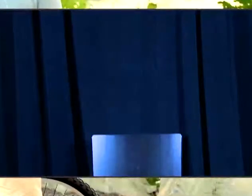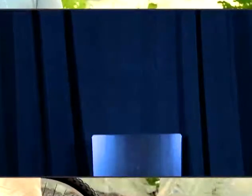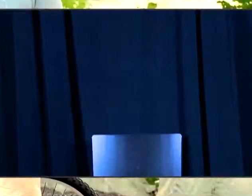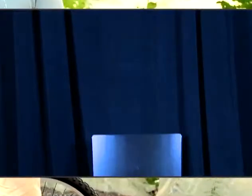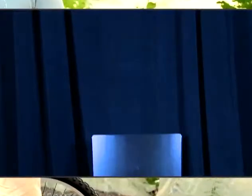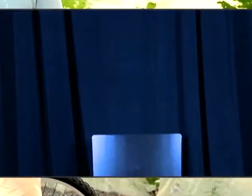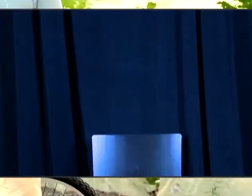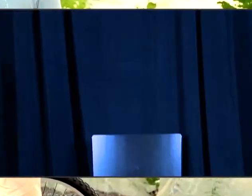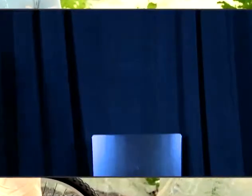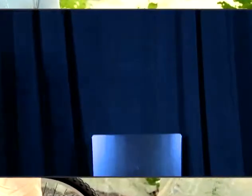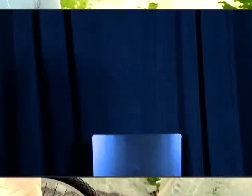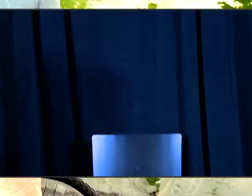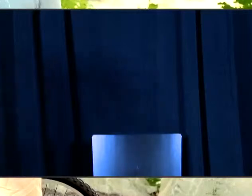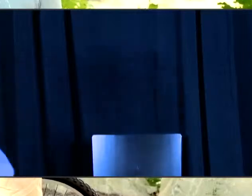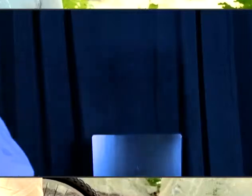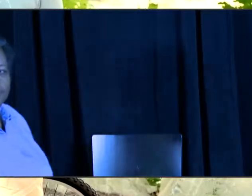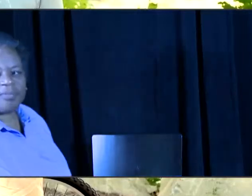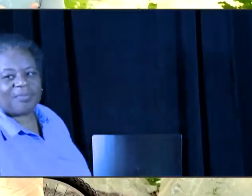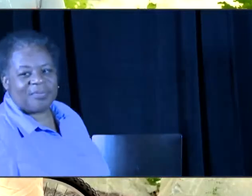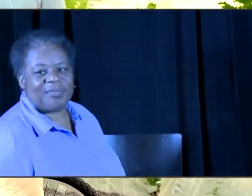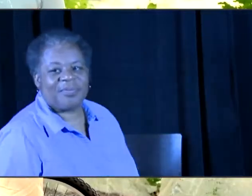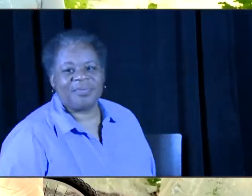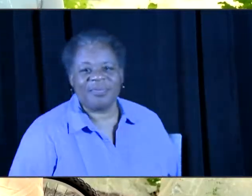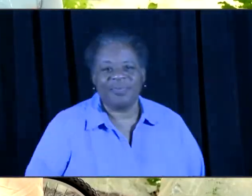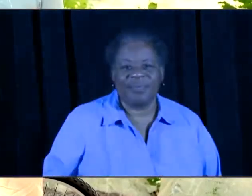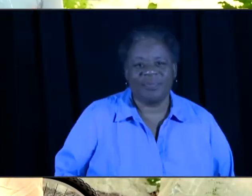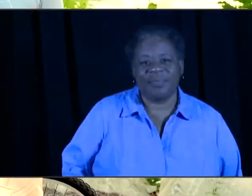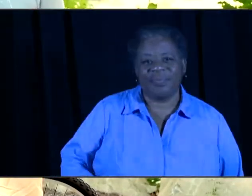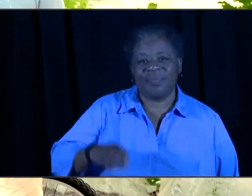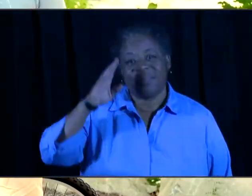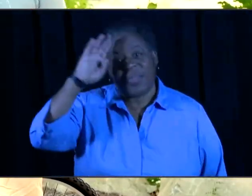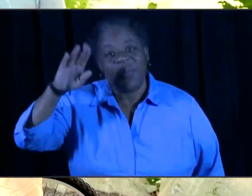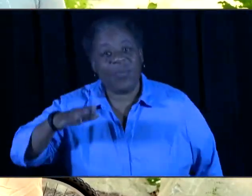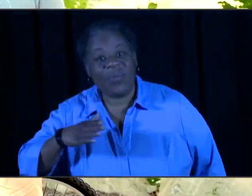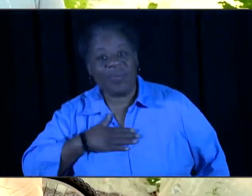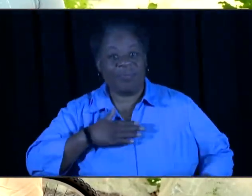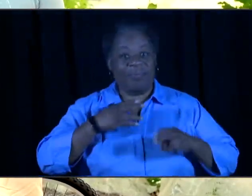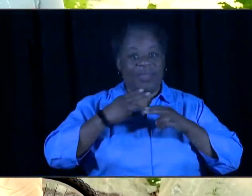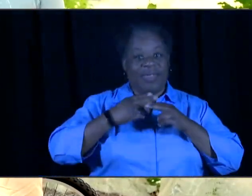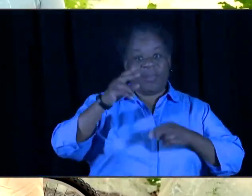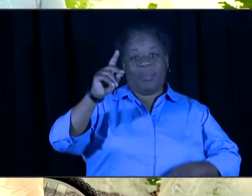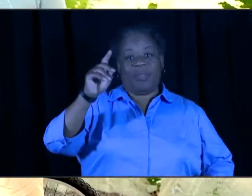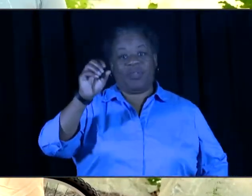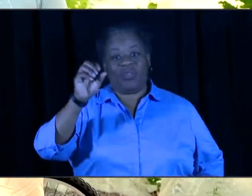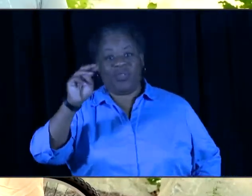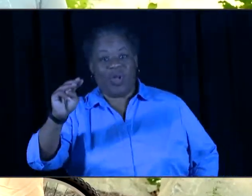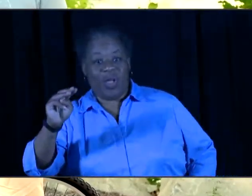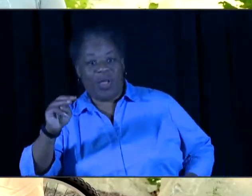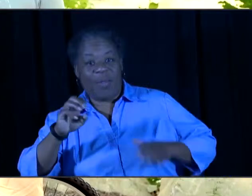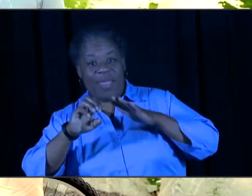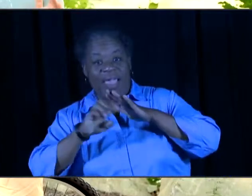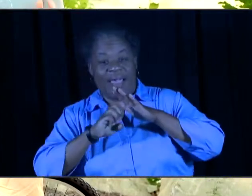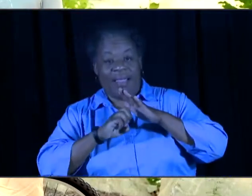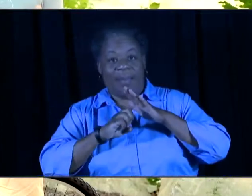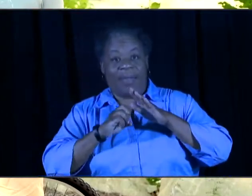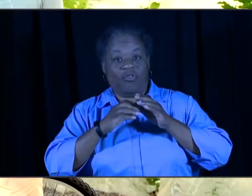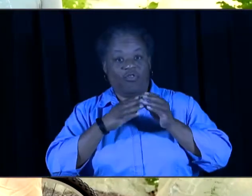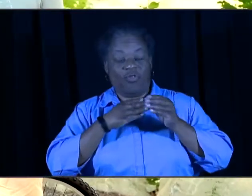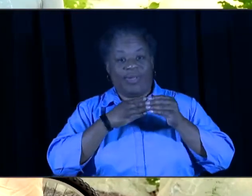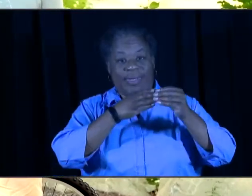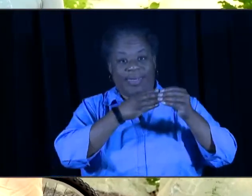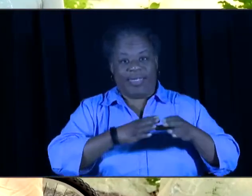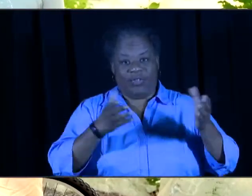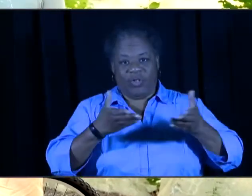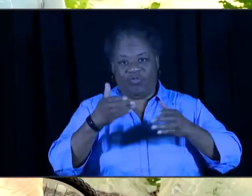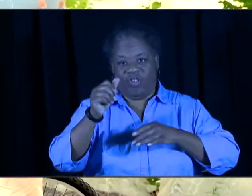Hey Grace Chapel. If we haven't had the pleasure to meet, my name is Dom and I'm the elementary director here at Grace Chapel, Lexington. Now, you might have a couple